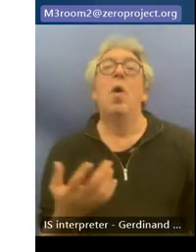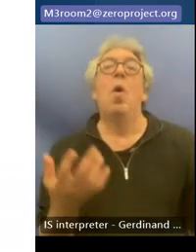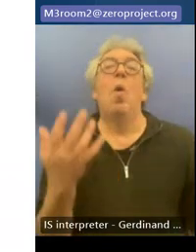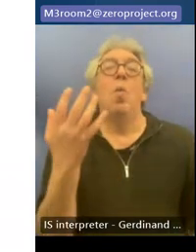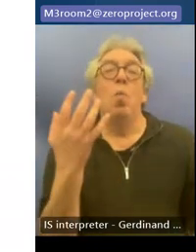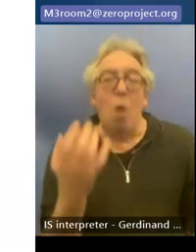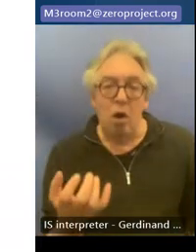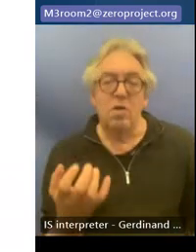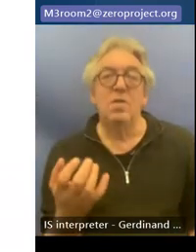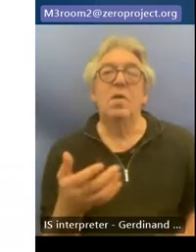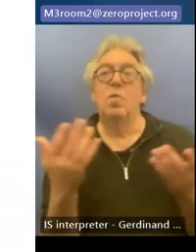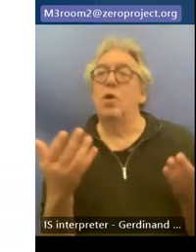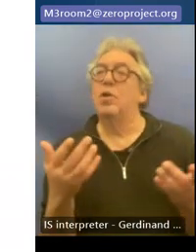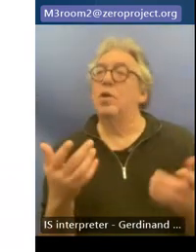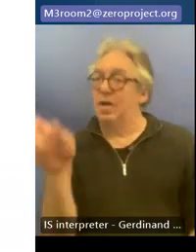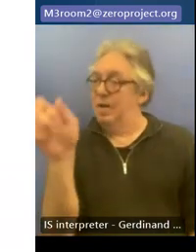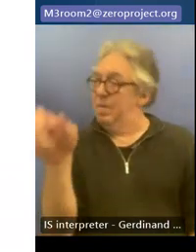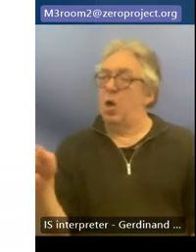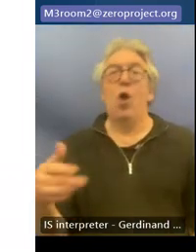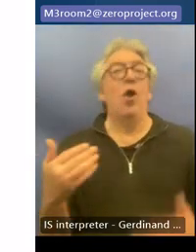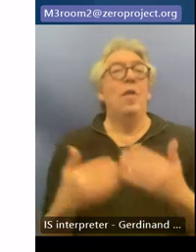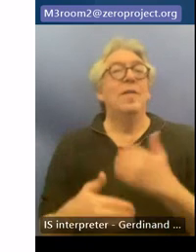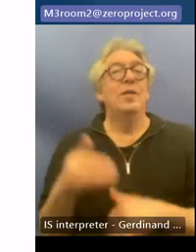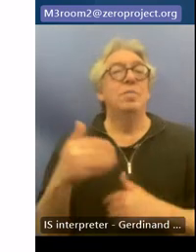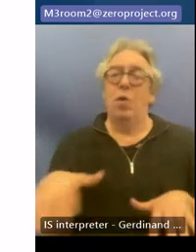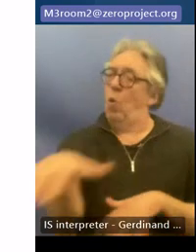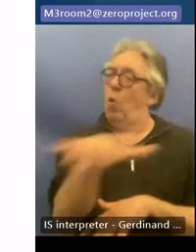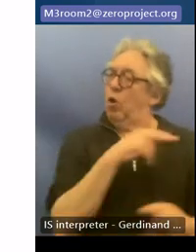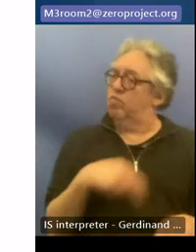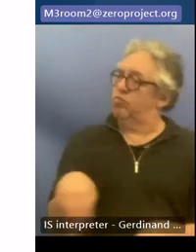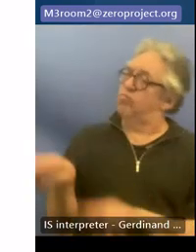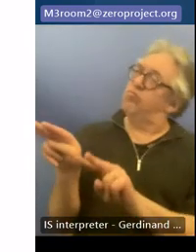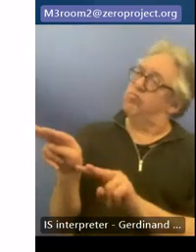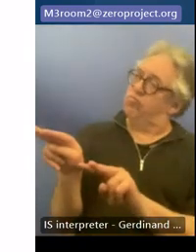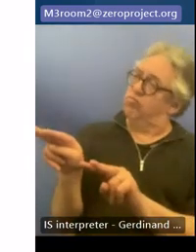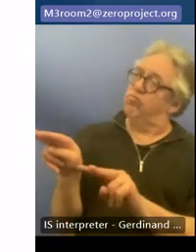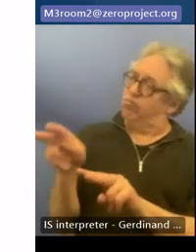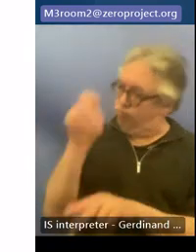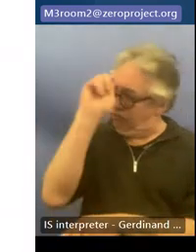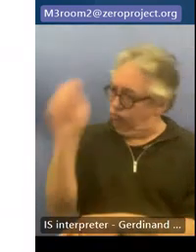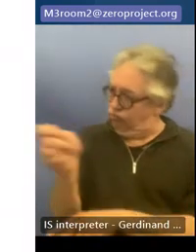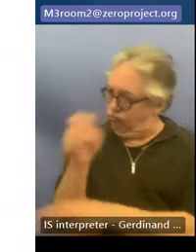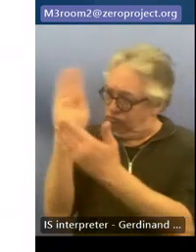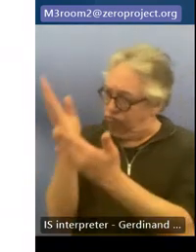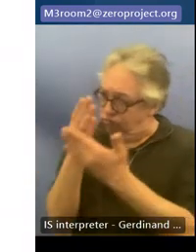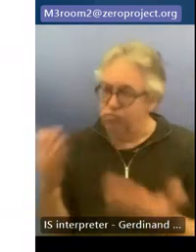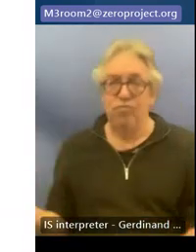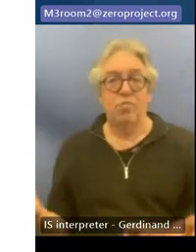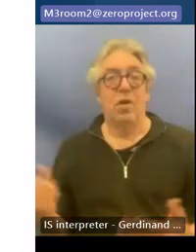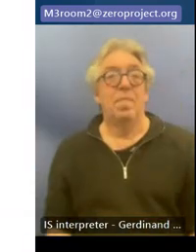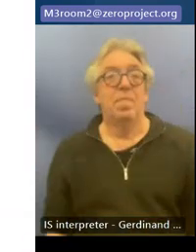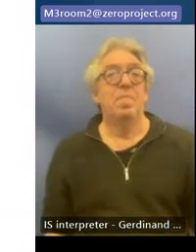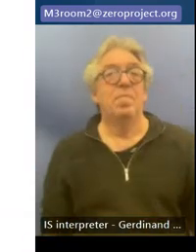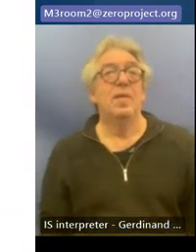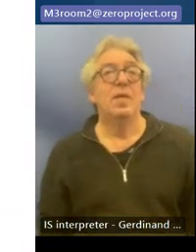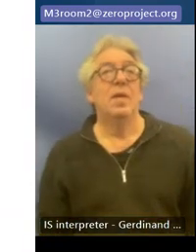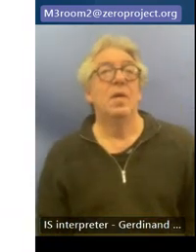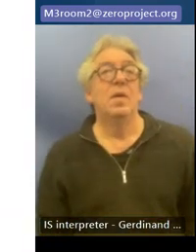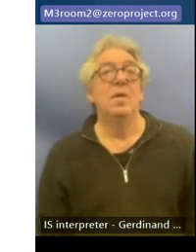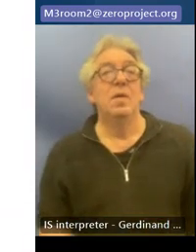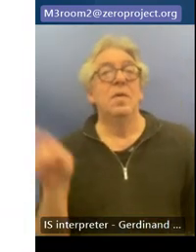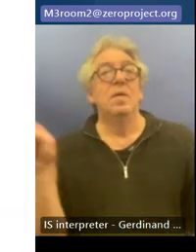disability can be treated with respect and dignity. They can be able to have accessible platforms whereby their